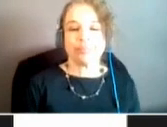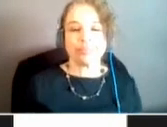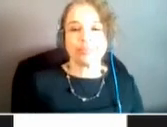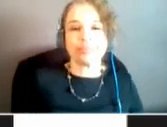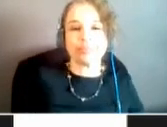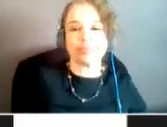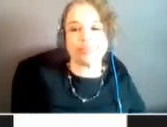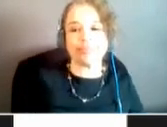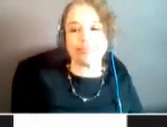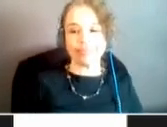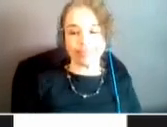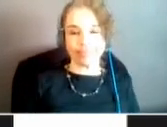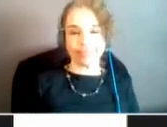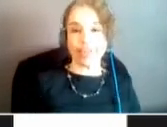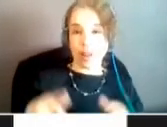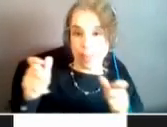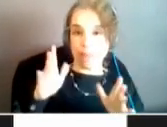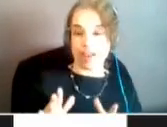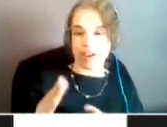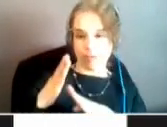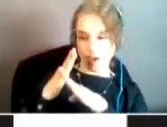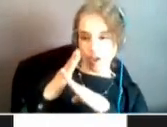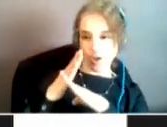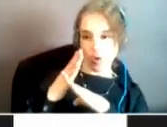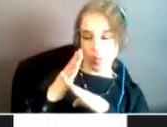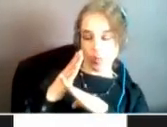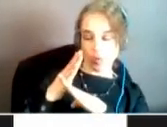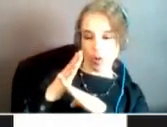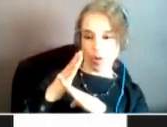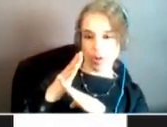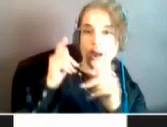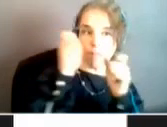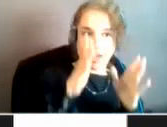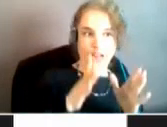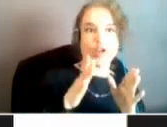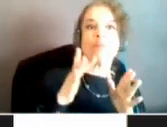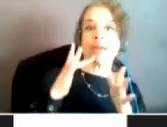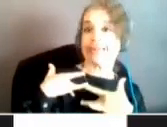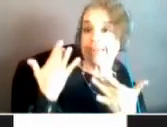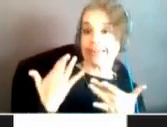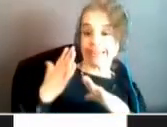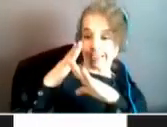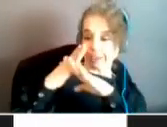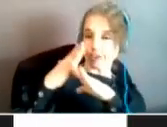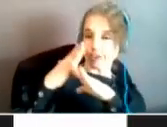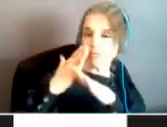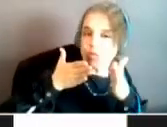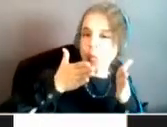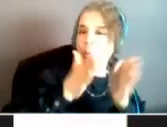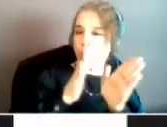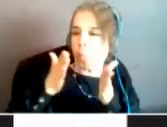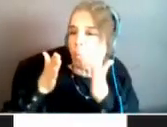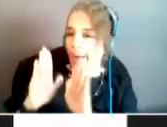So management and intervention. Management consists of intervention strategies